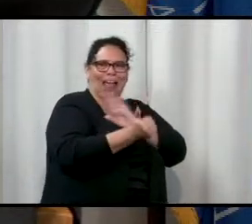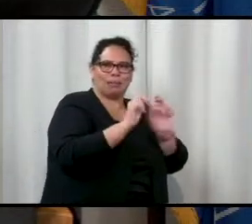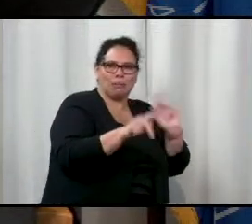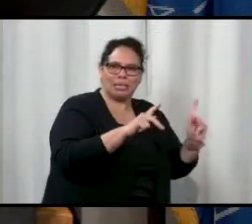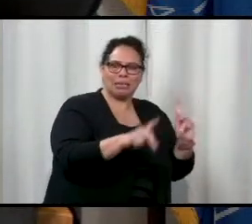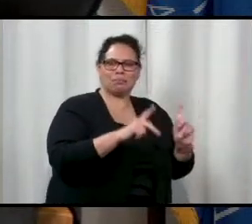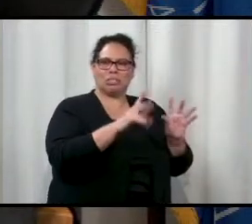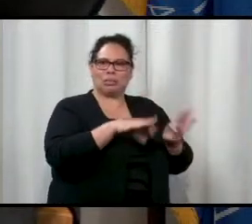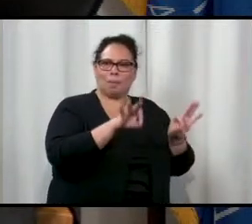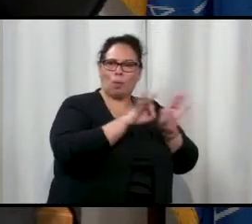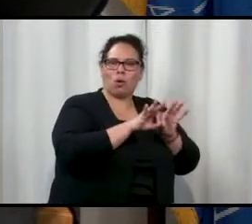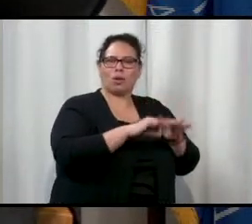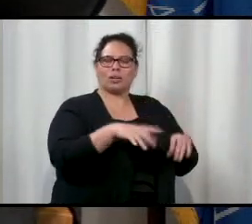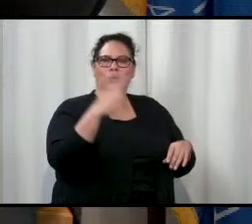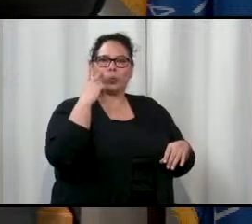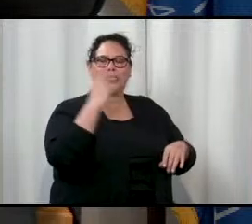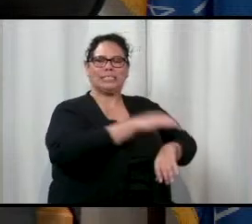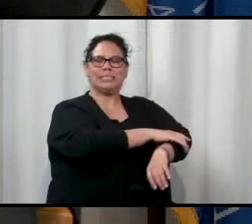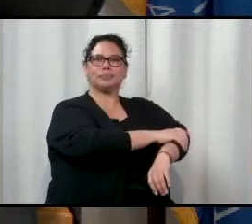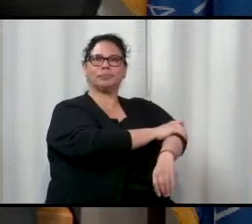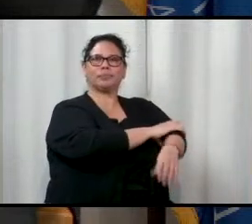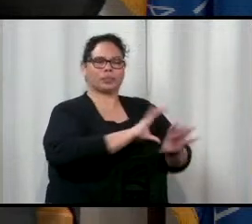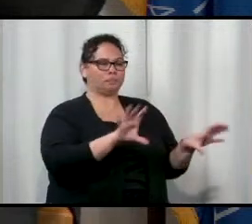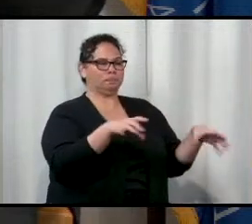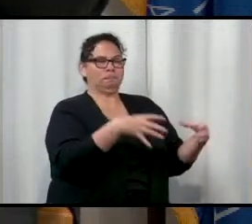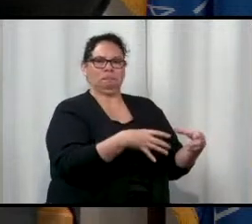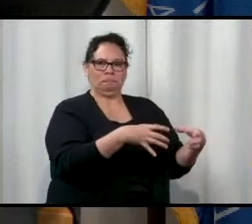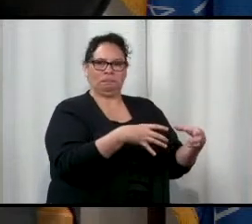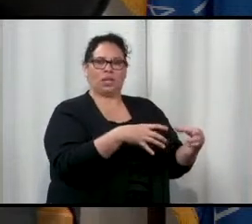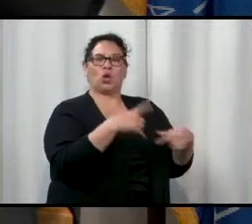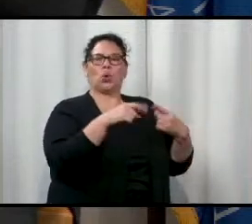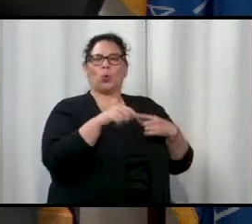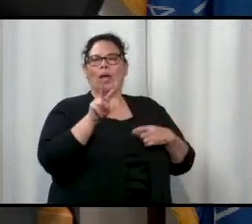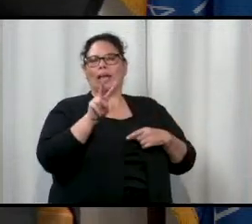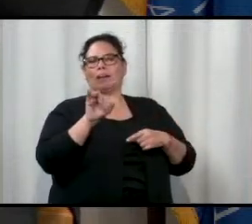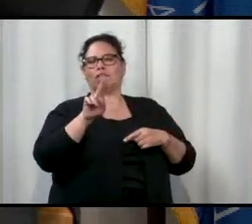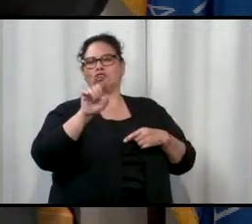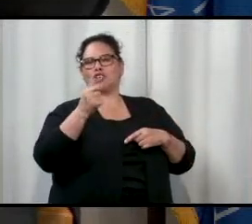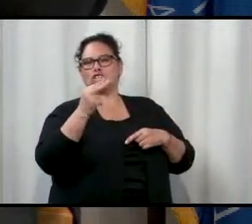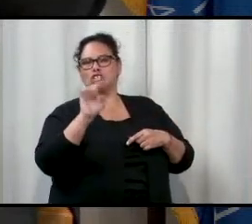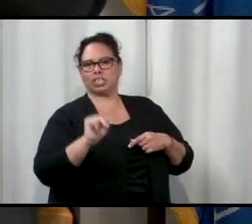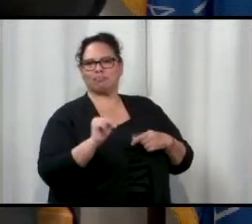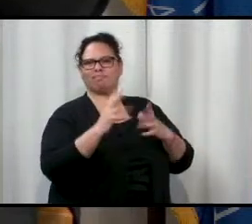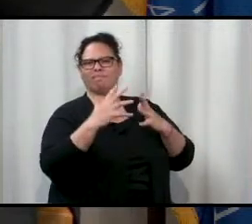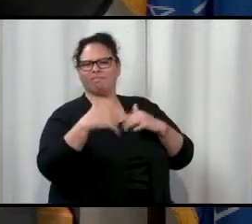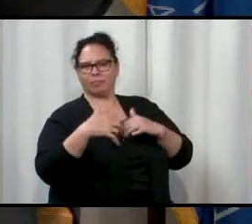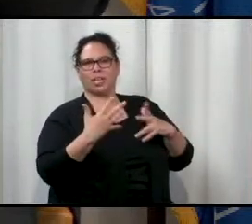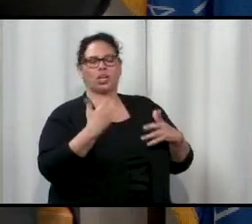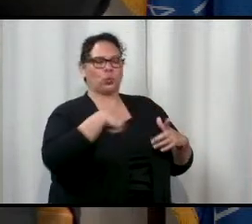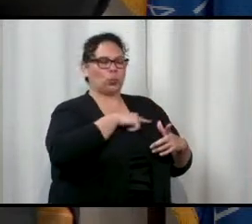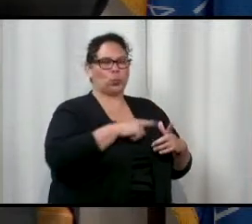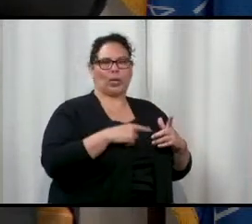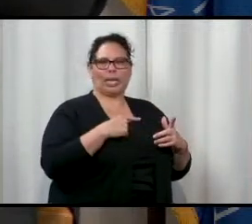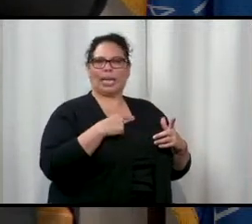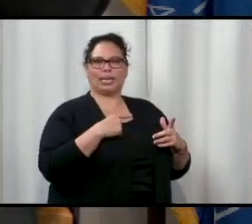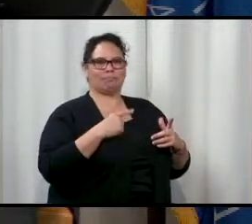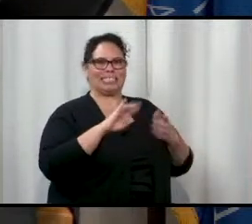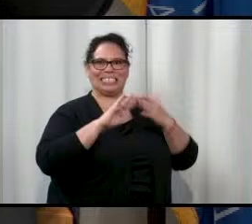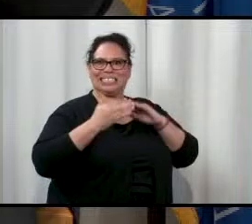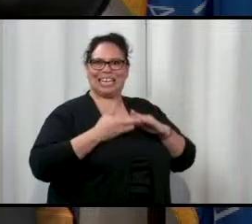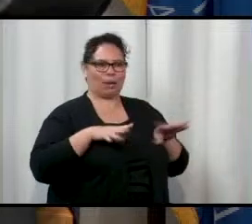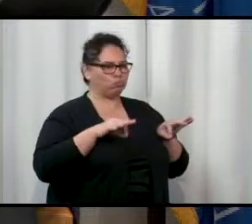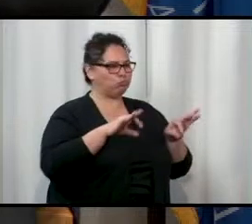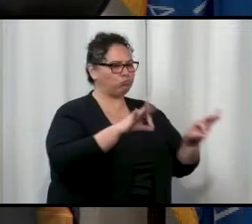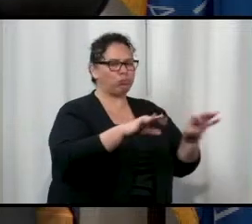We've seen the fact that we have this cluster. When Virgin went down, we were able to move quickly as a city, put together a hiring